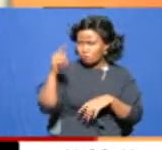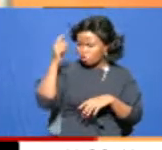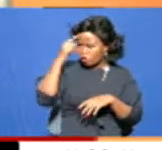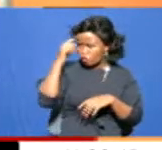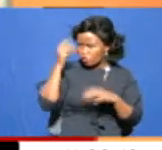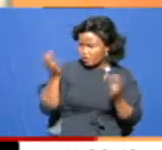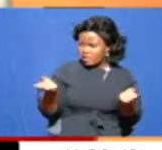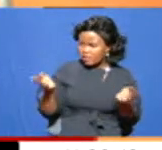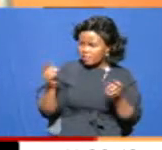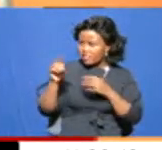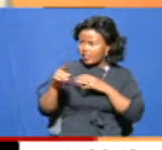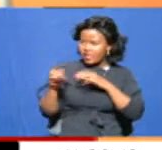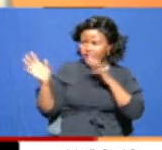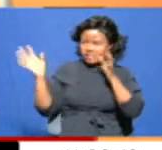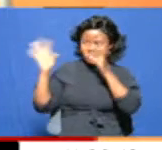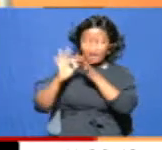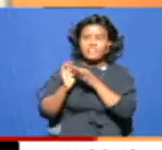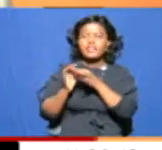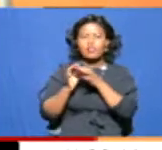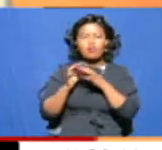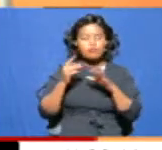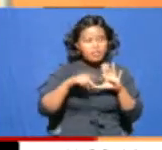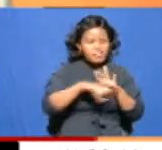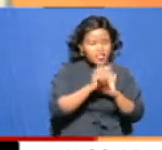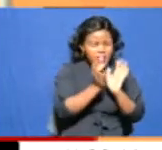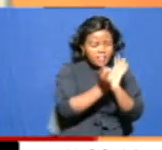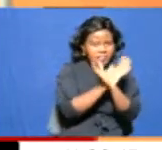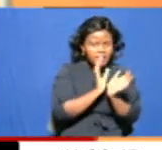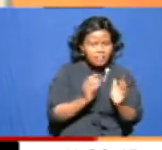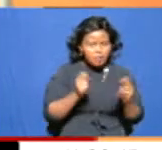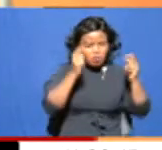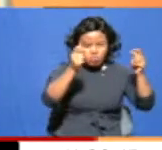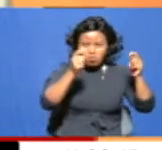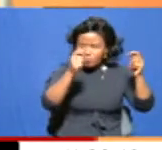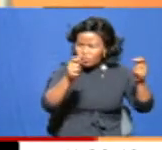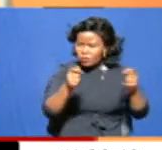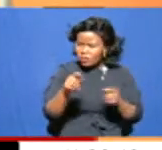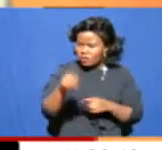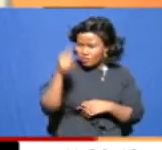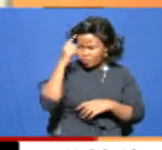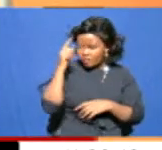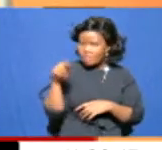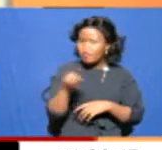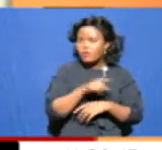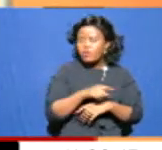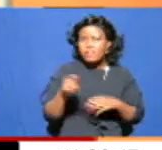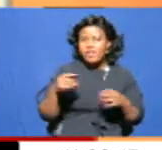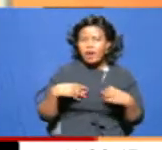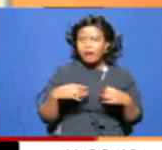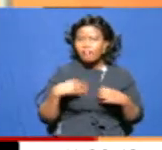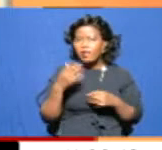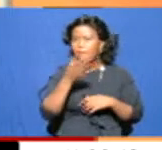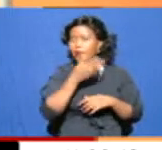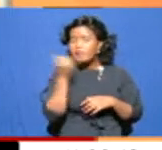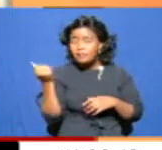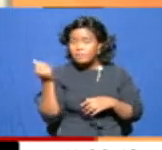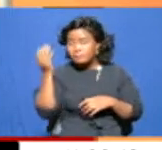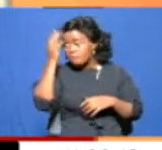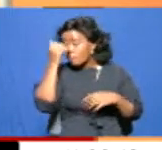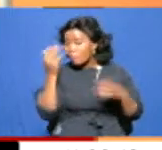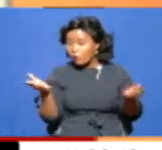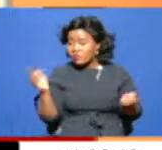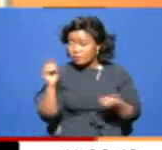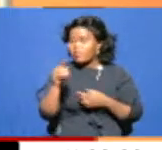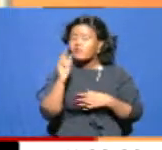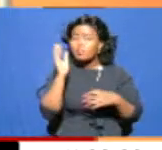of actually going to the stadium to watch matches, can you say that we are actually doing well at it? Because what he said is actually true, that